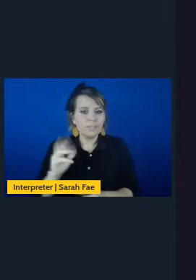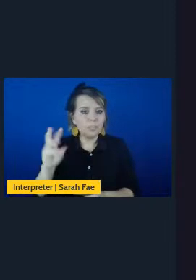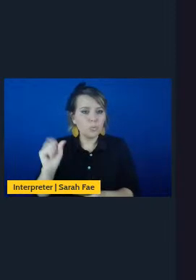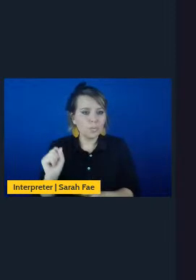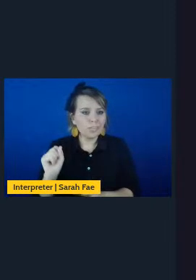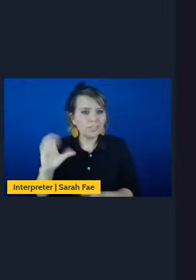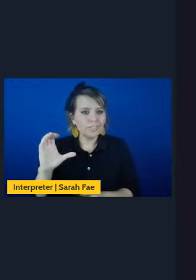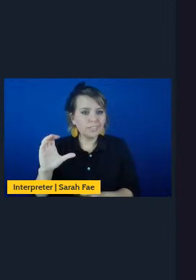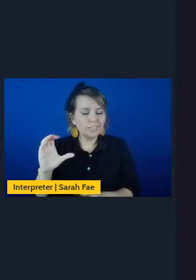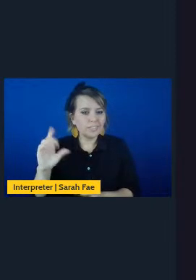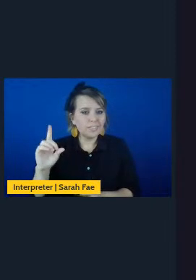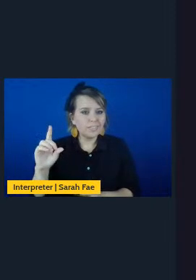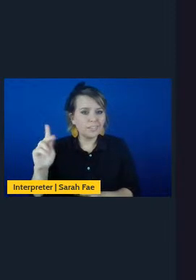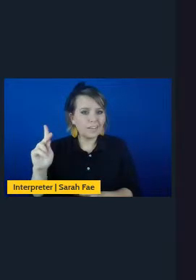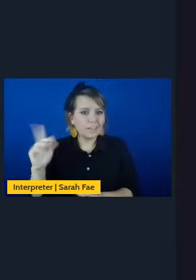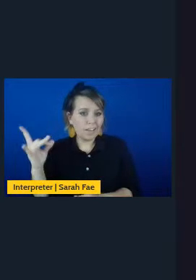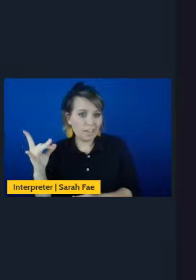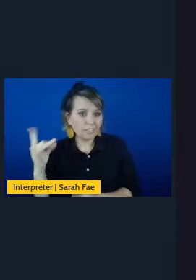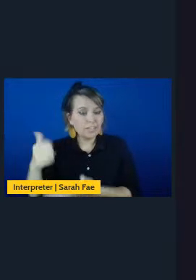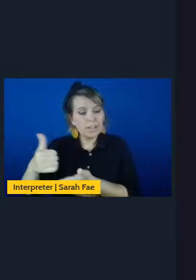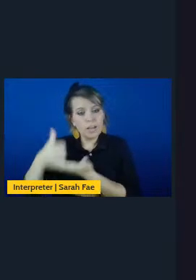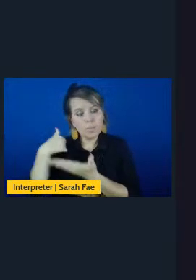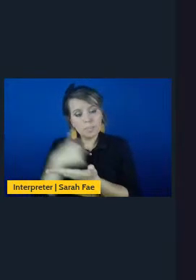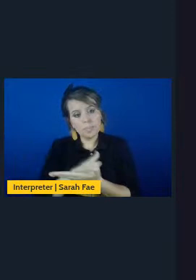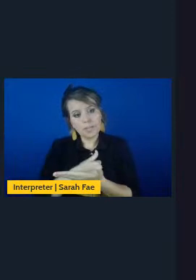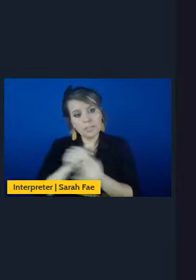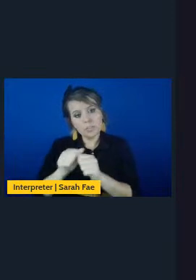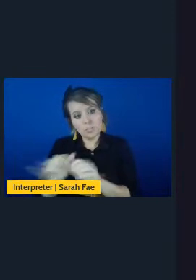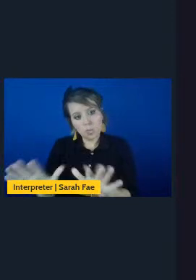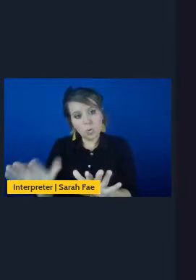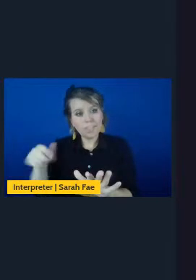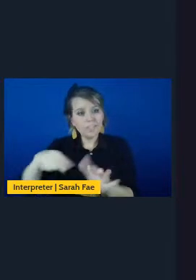this particular project in the form of a CloudFormation